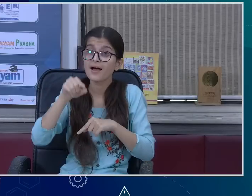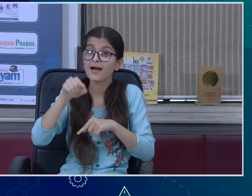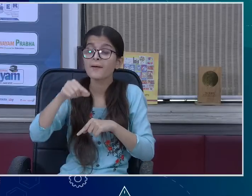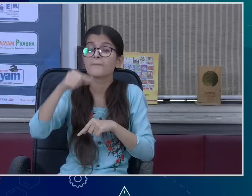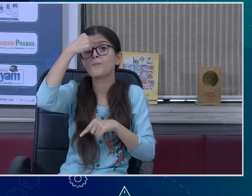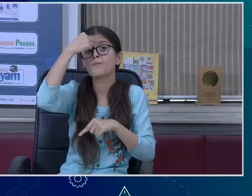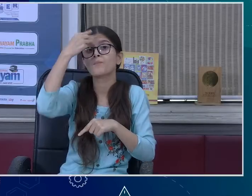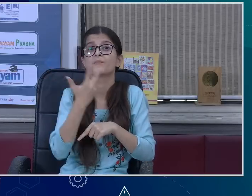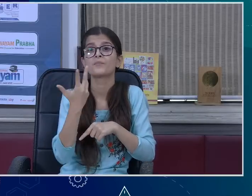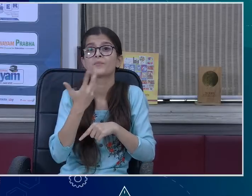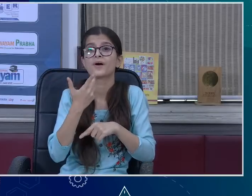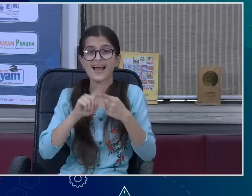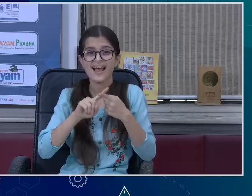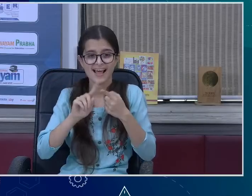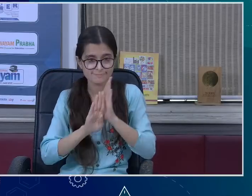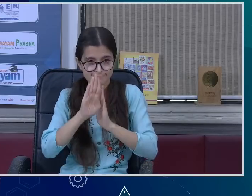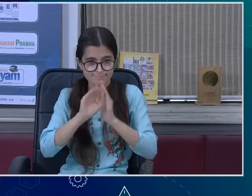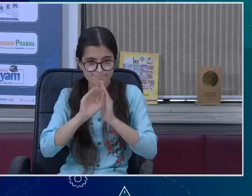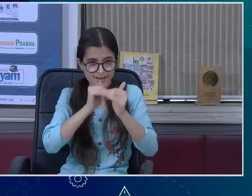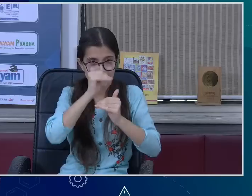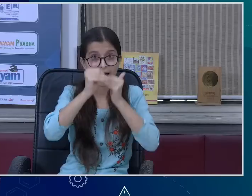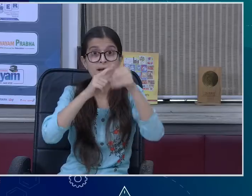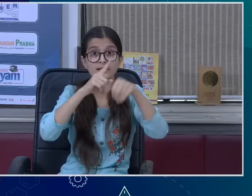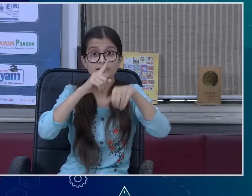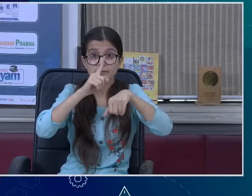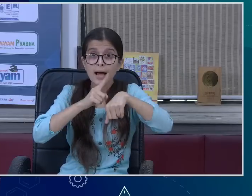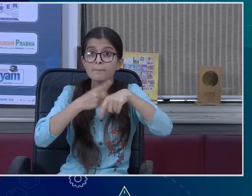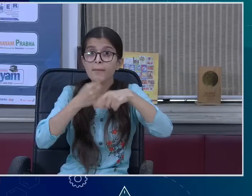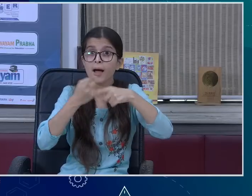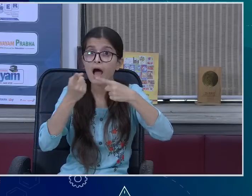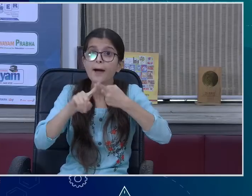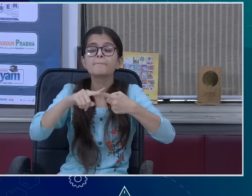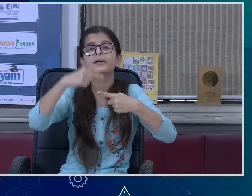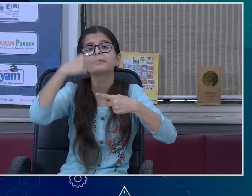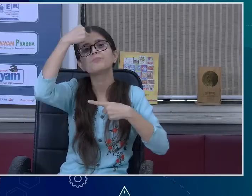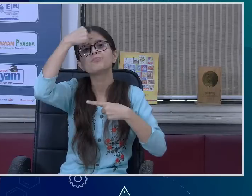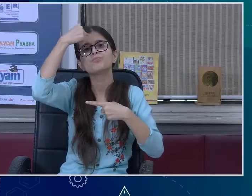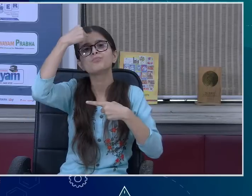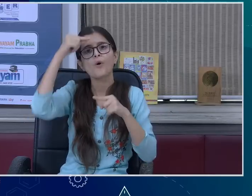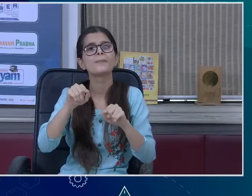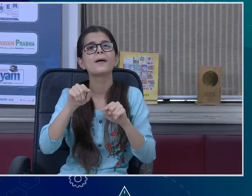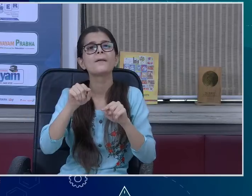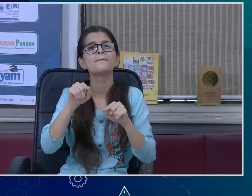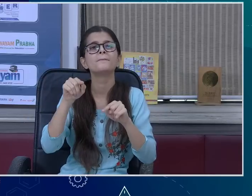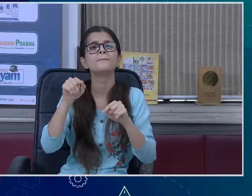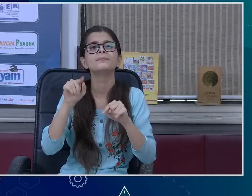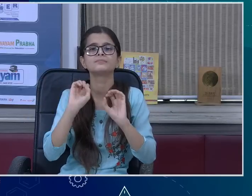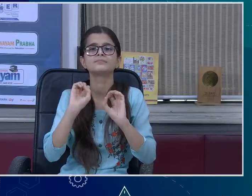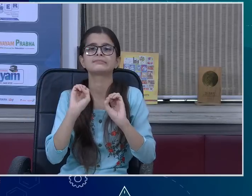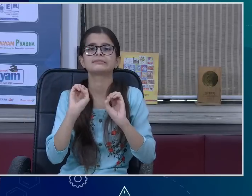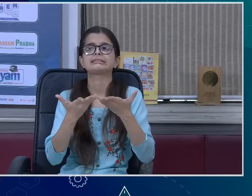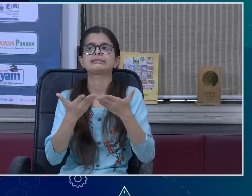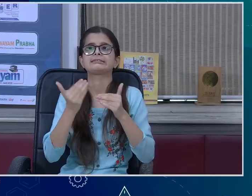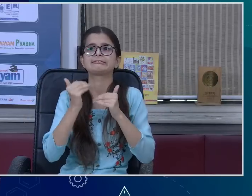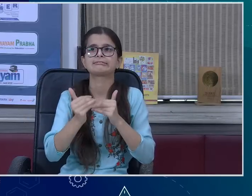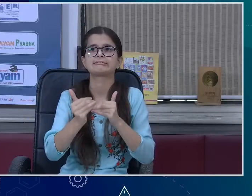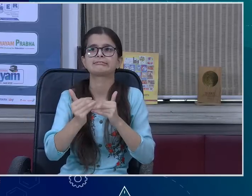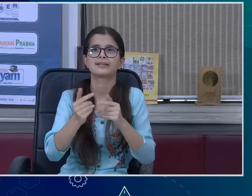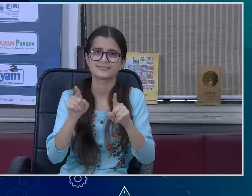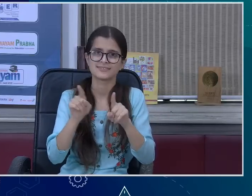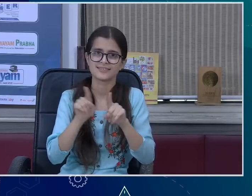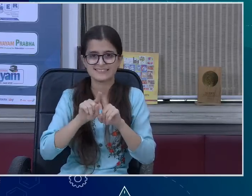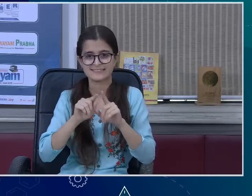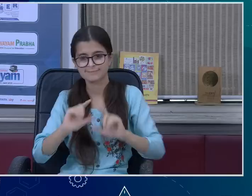starts during the developmental period and continues throughout the period of